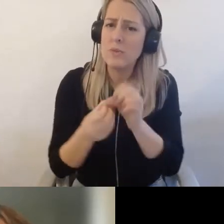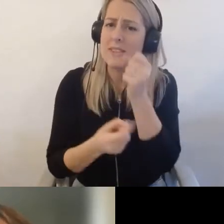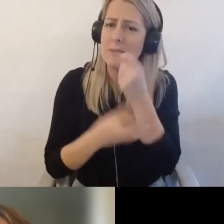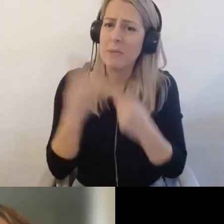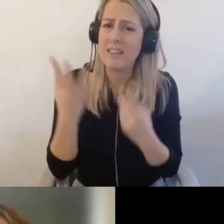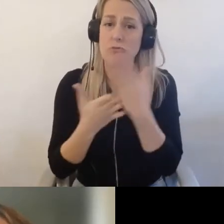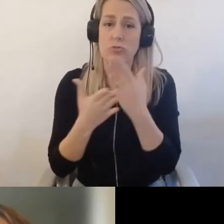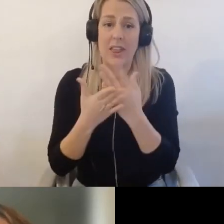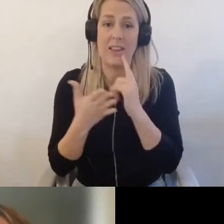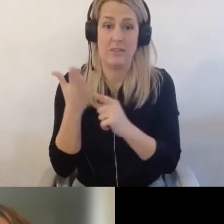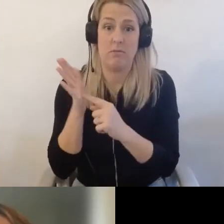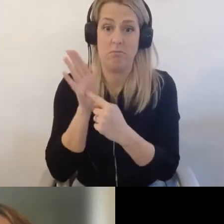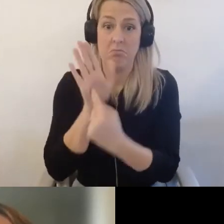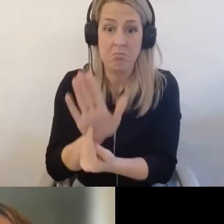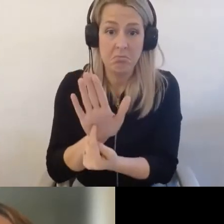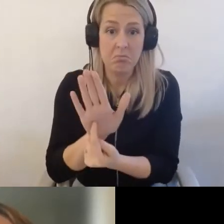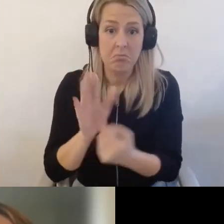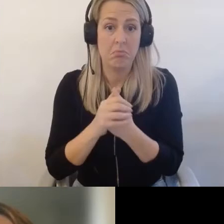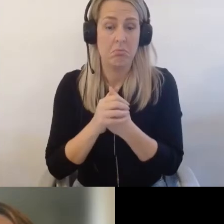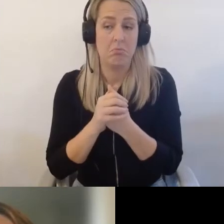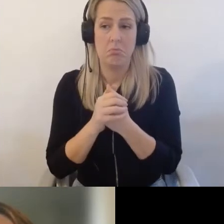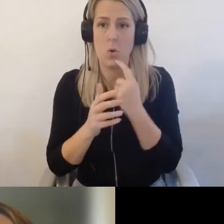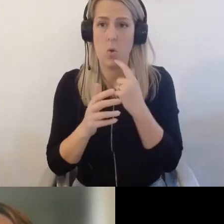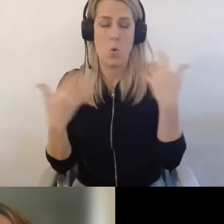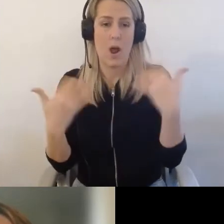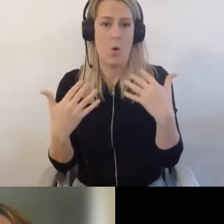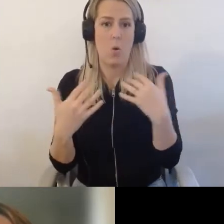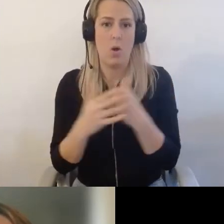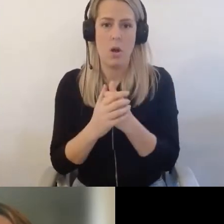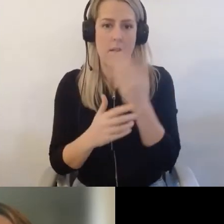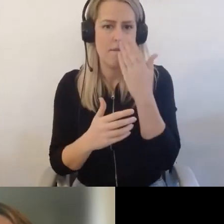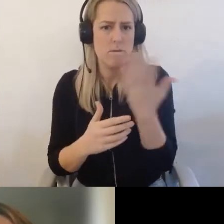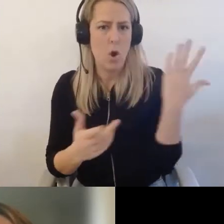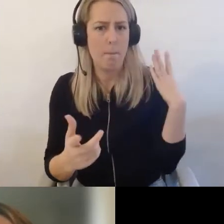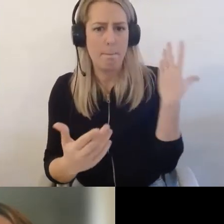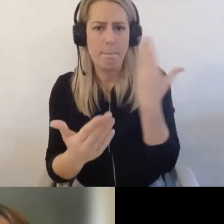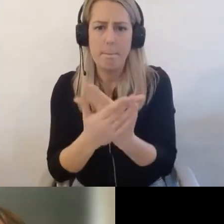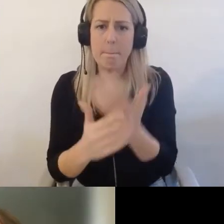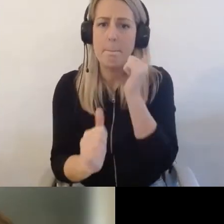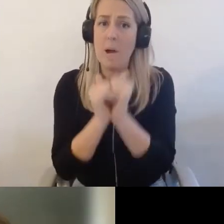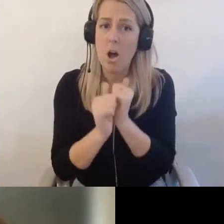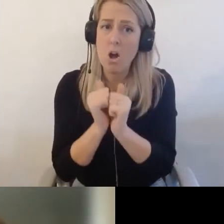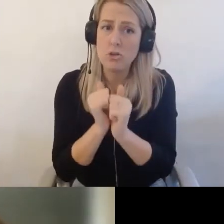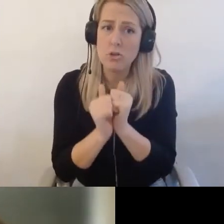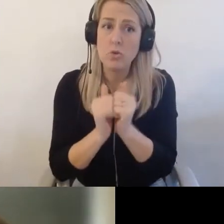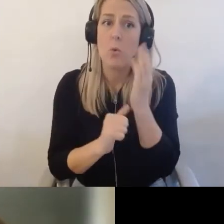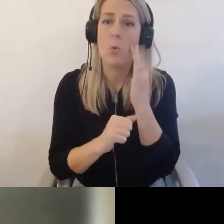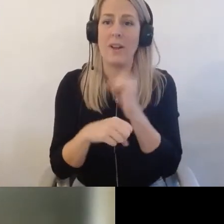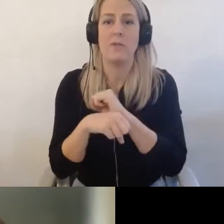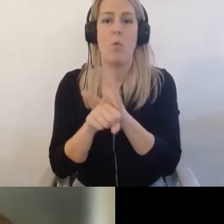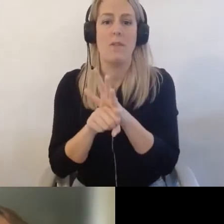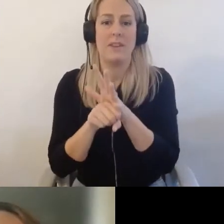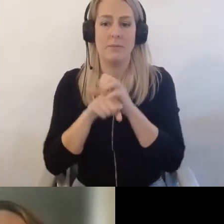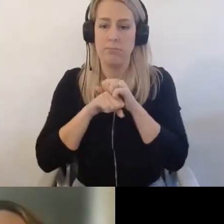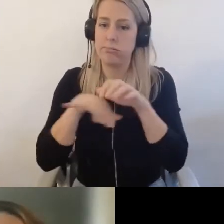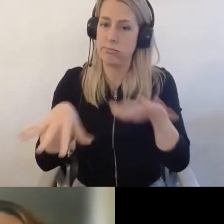global development spotlight since March 2020, when COVID-19 pandemic presented